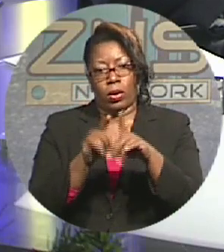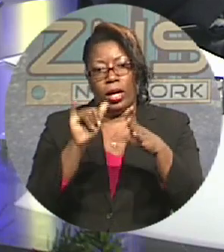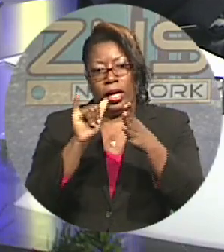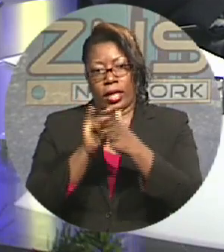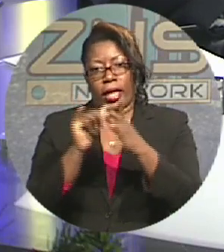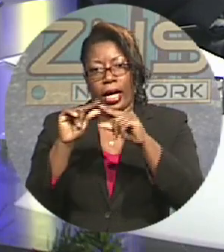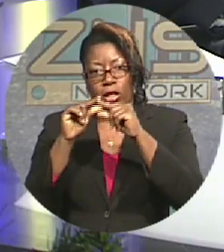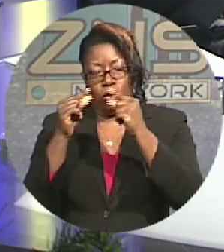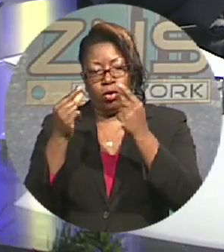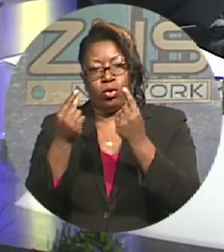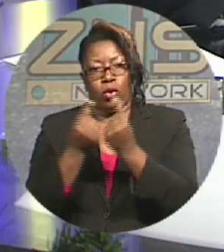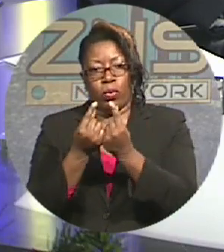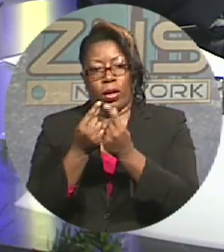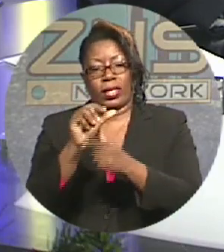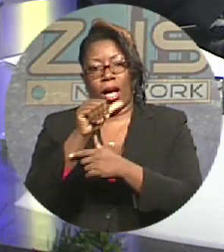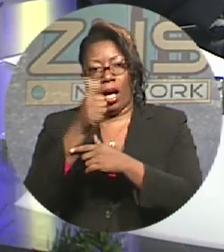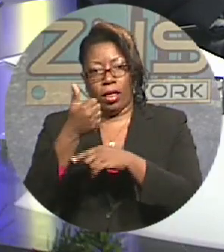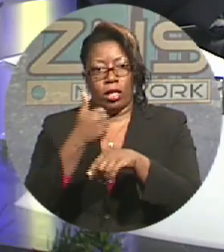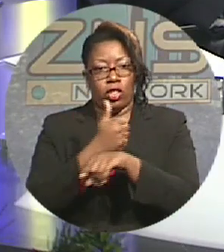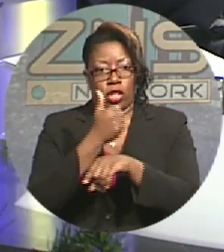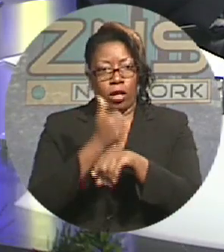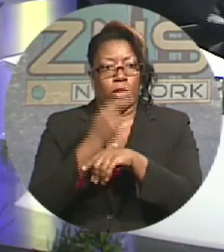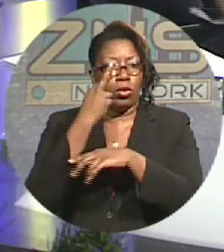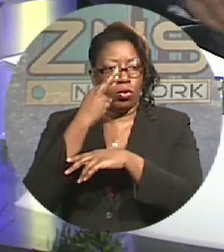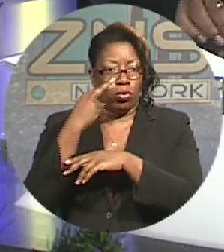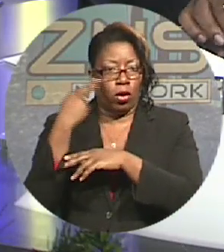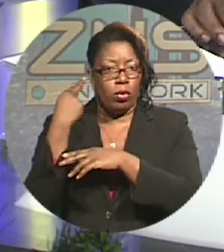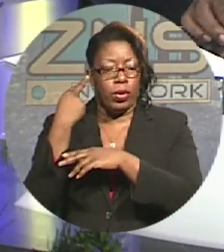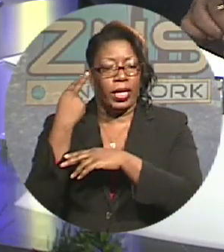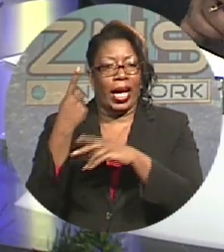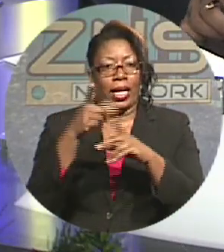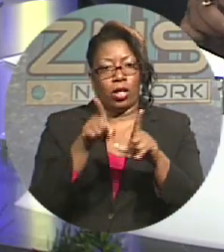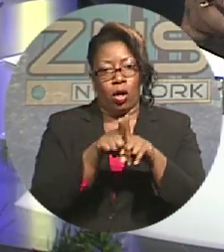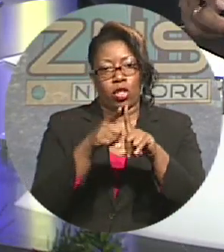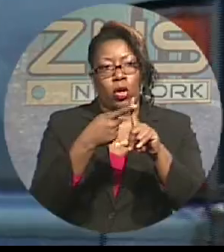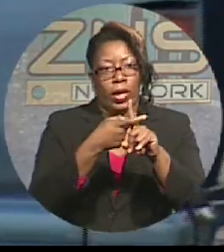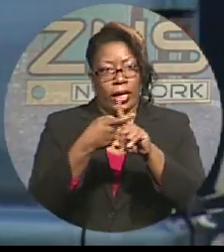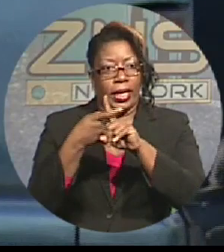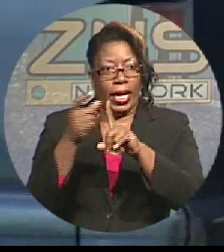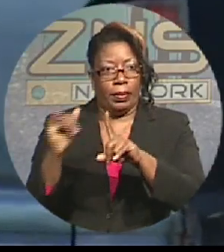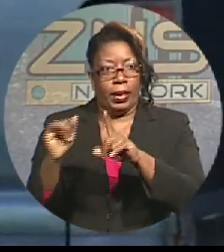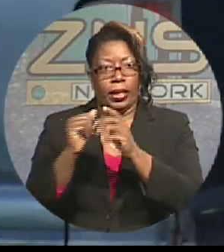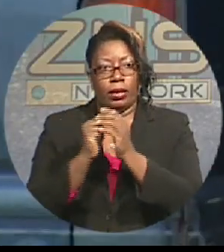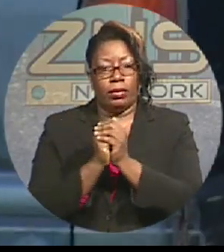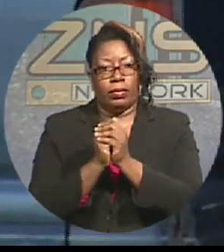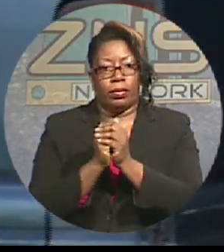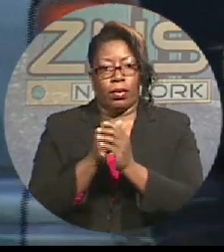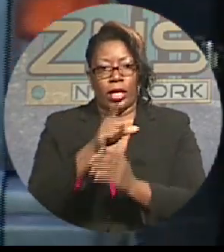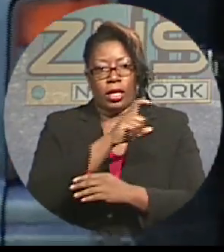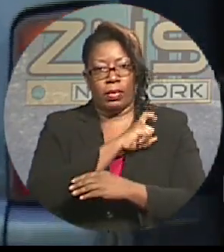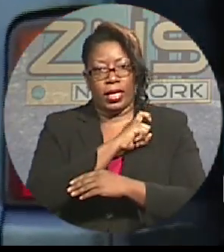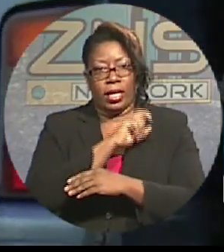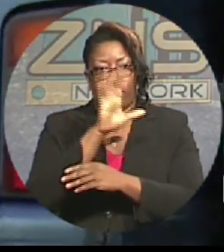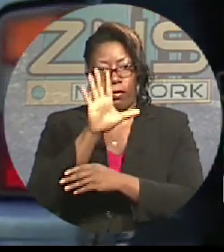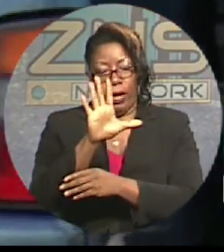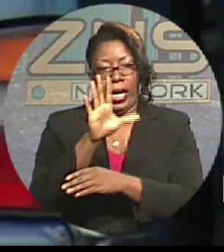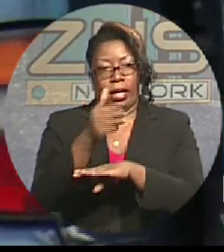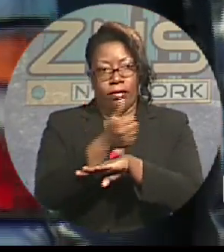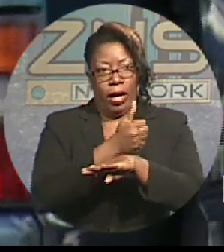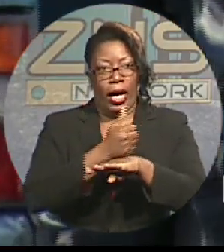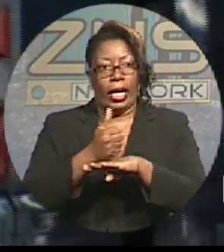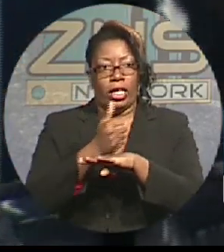facing serious charges, inclusive of armed robbery and kidnapping. Police are holding five Andros